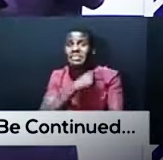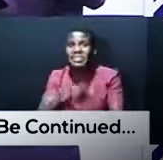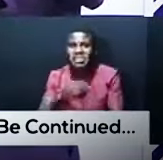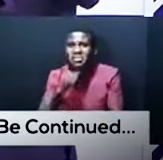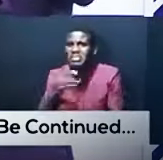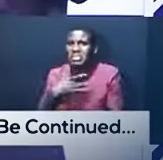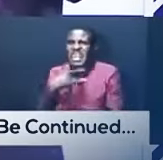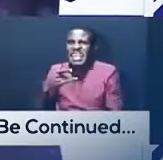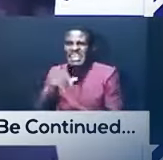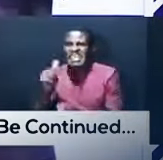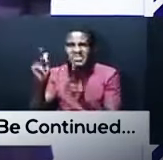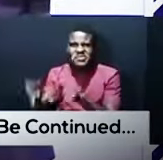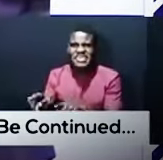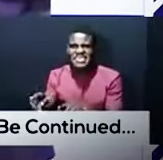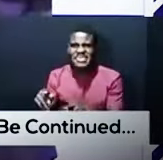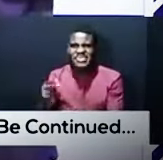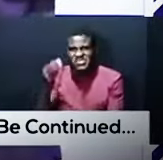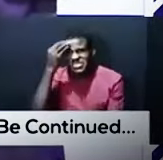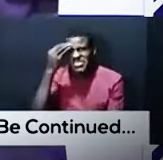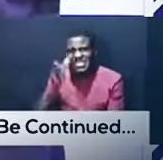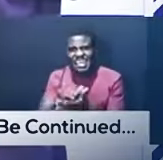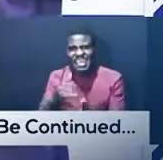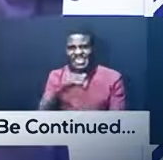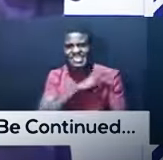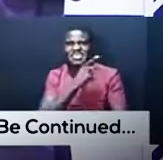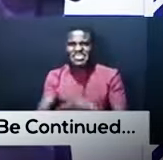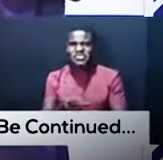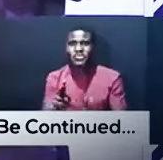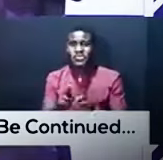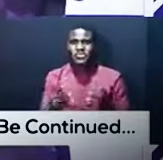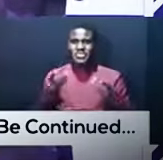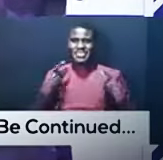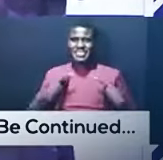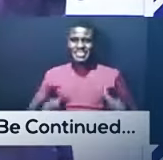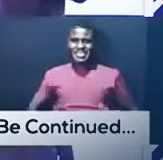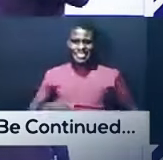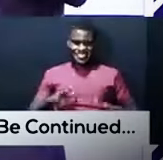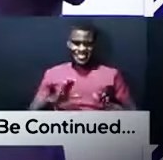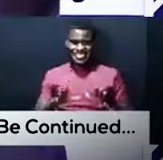pregnant. They wear dresses and they'll try to harm. For how long?